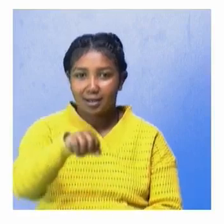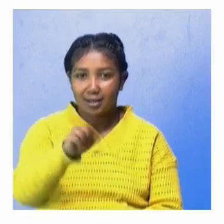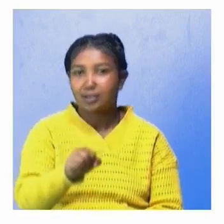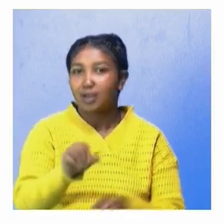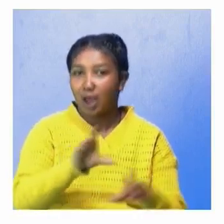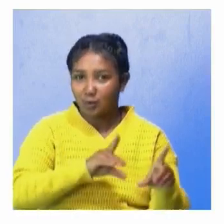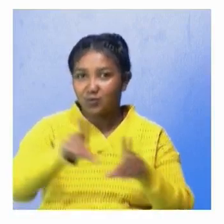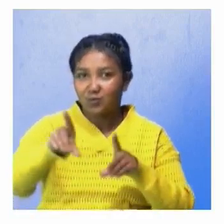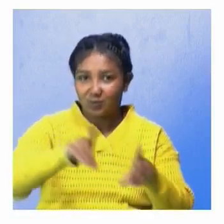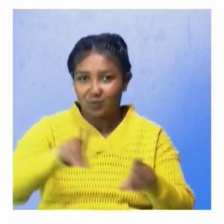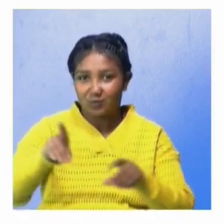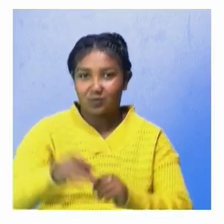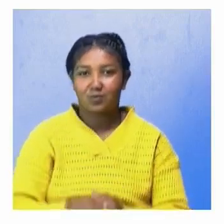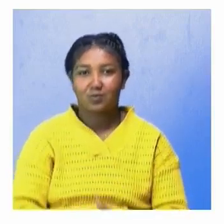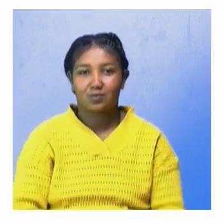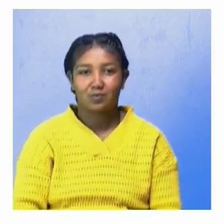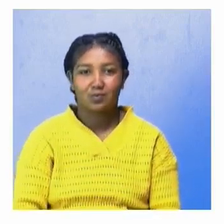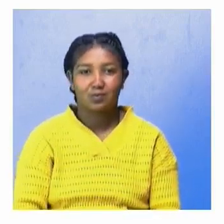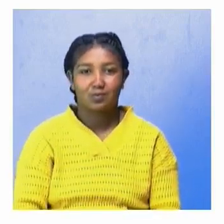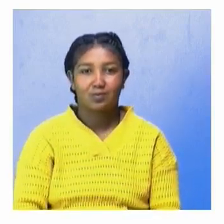I do.